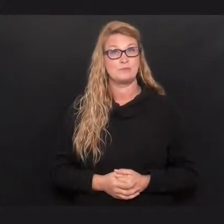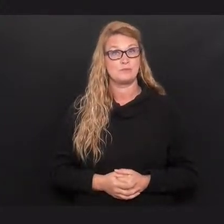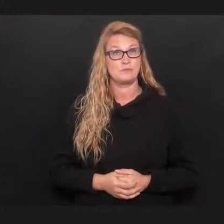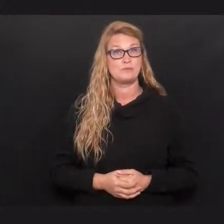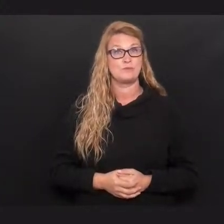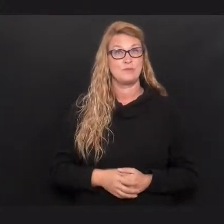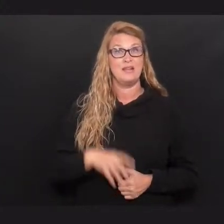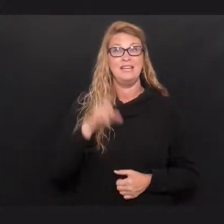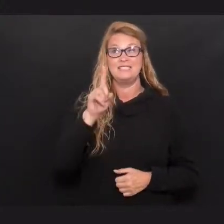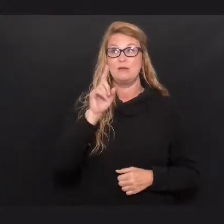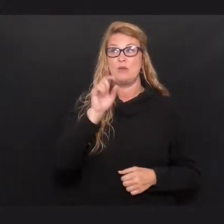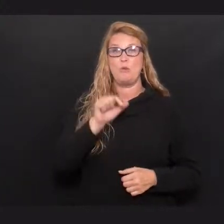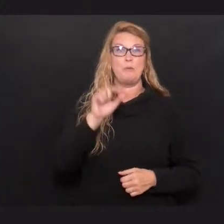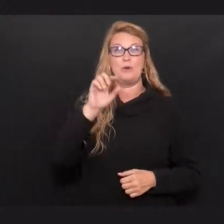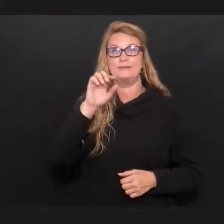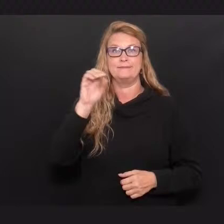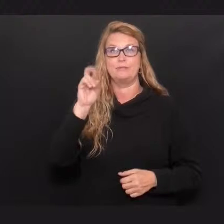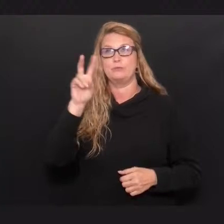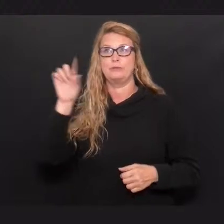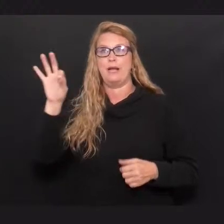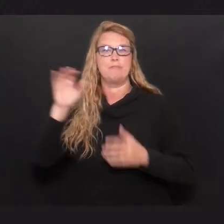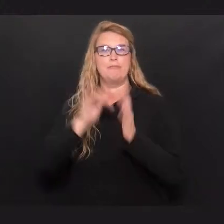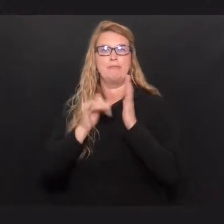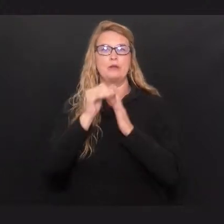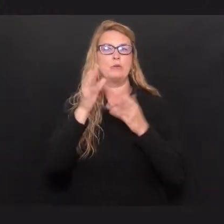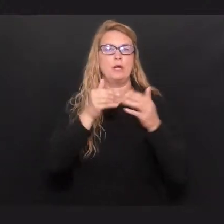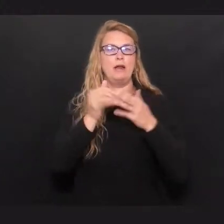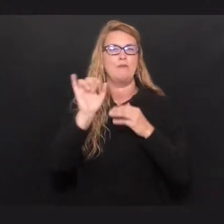1.029 million or whatever the number is.